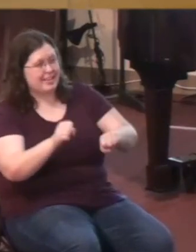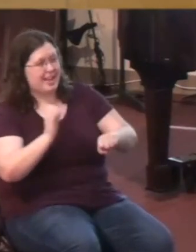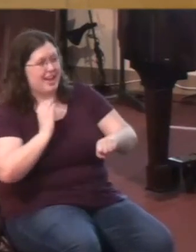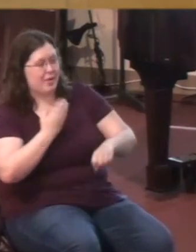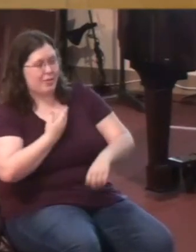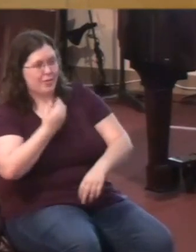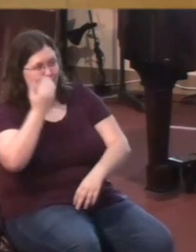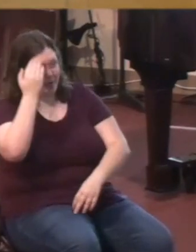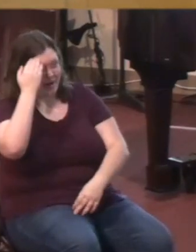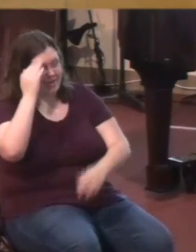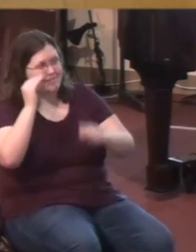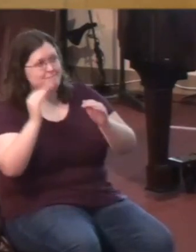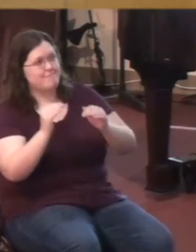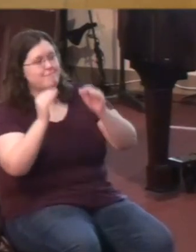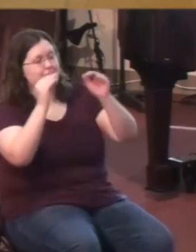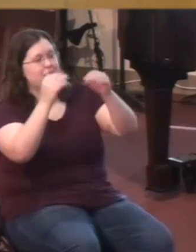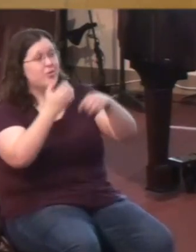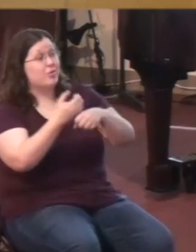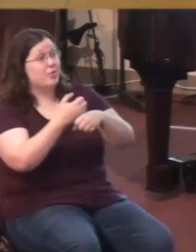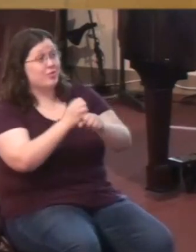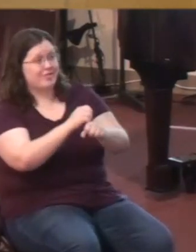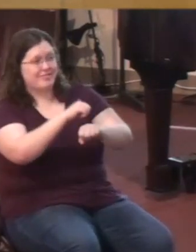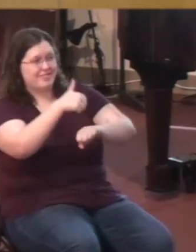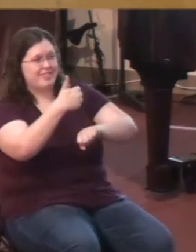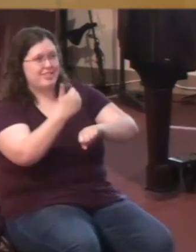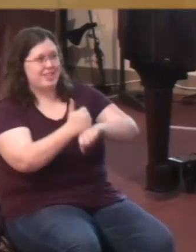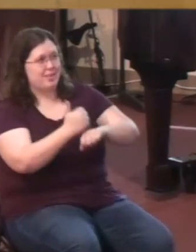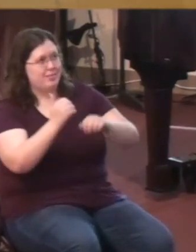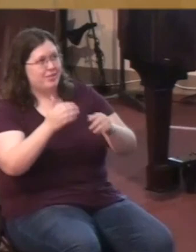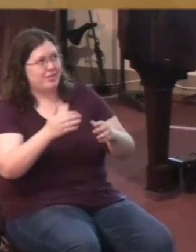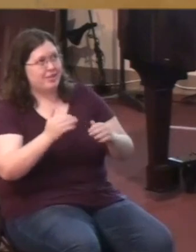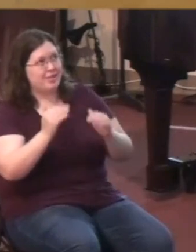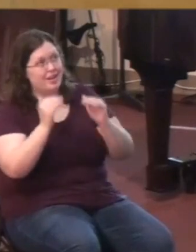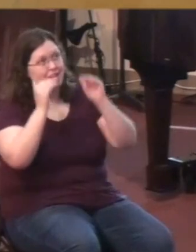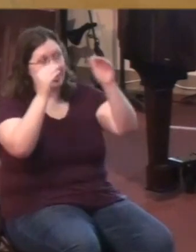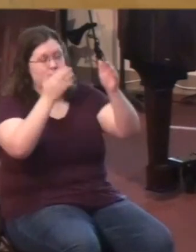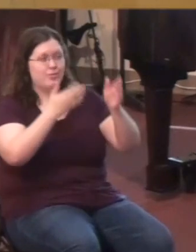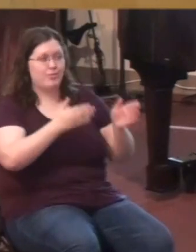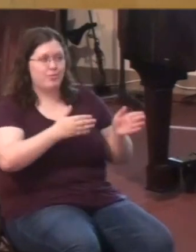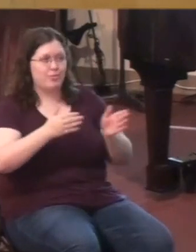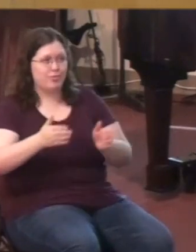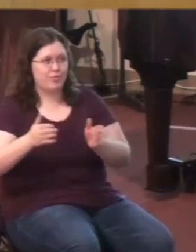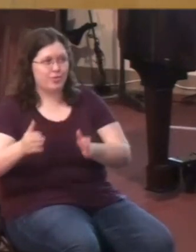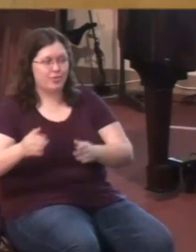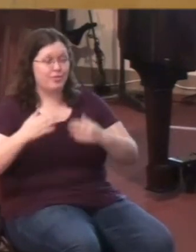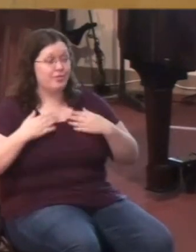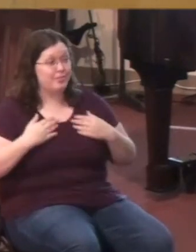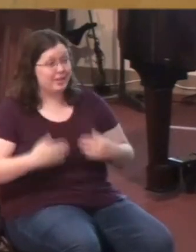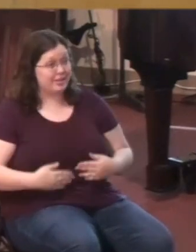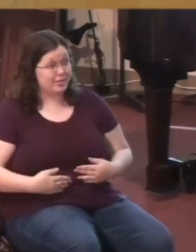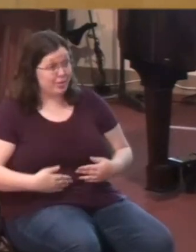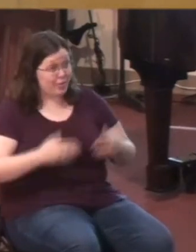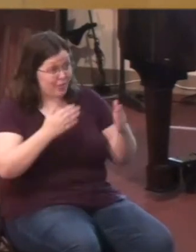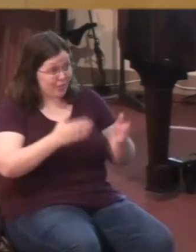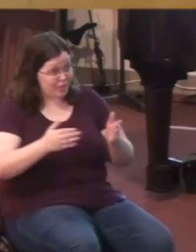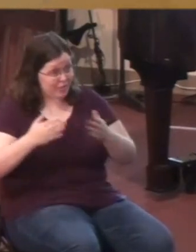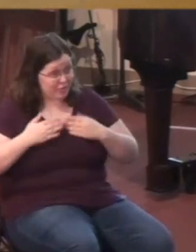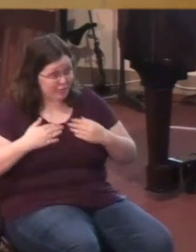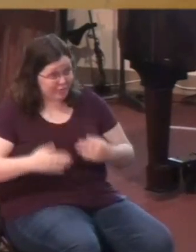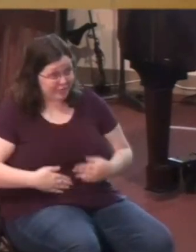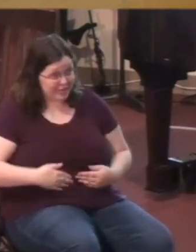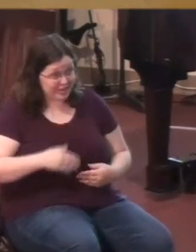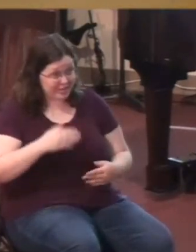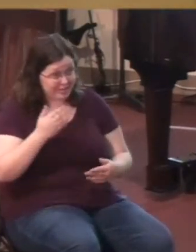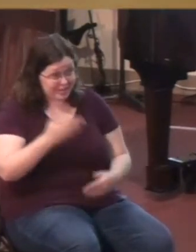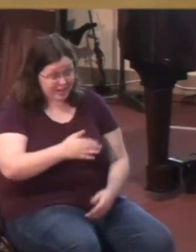or to create and establish a higher order of being within ourselves. So is there an order of being? Maybe. Maybe